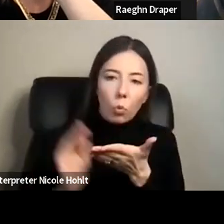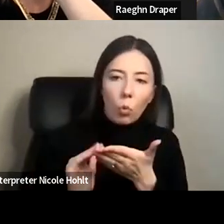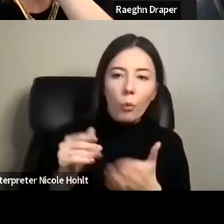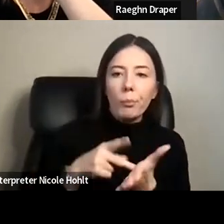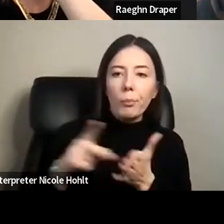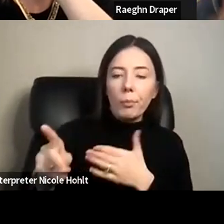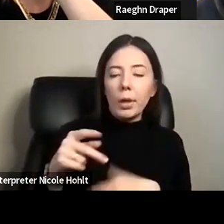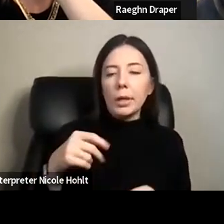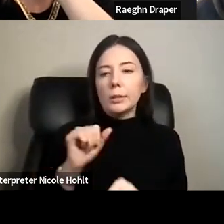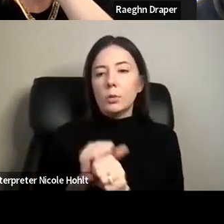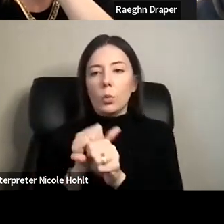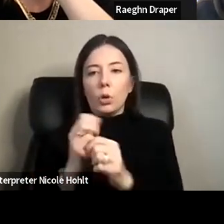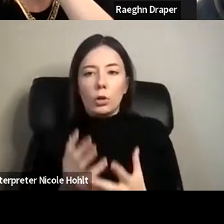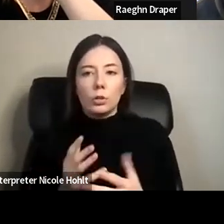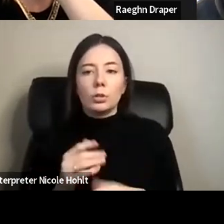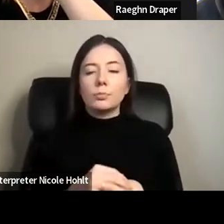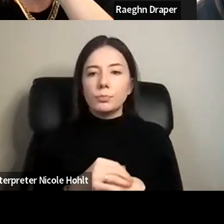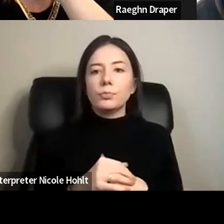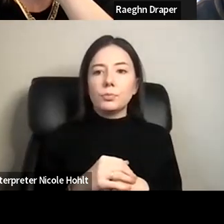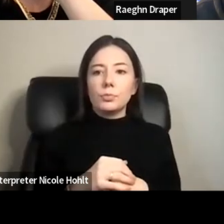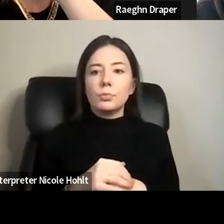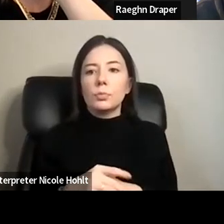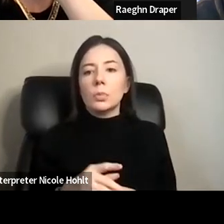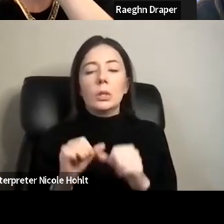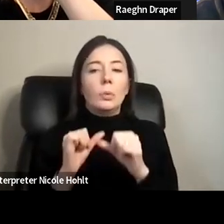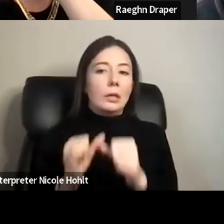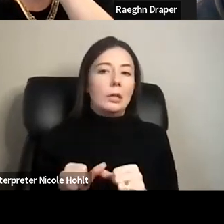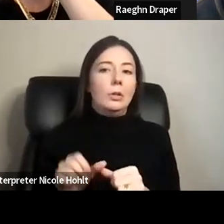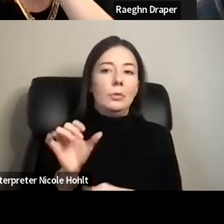throughout hospitality's history in America.